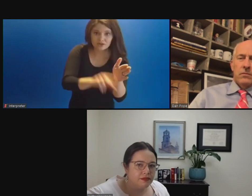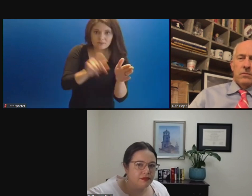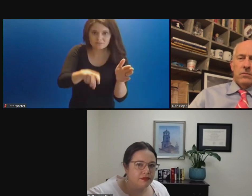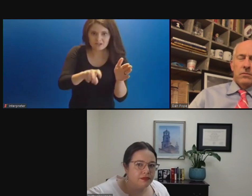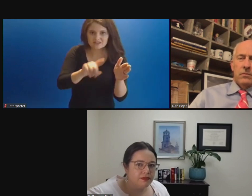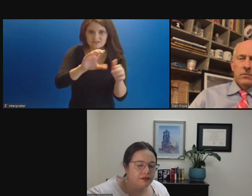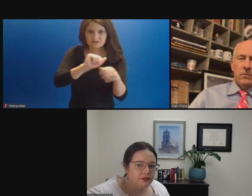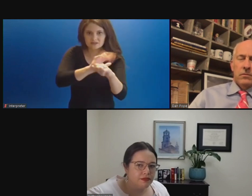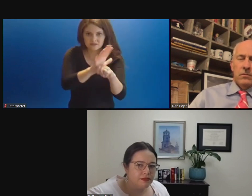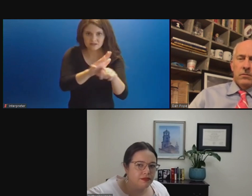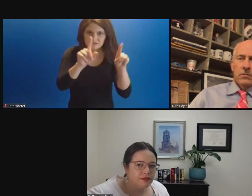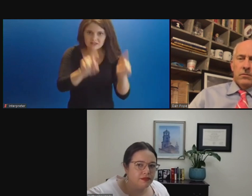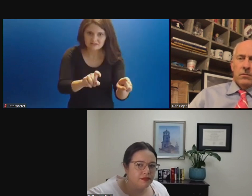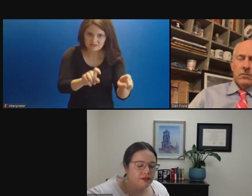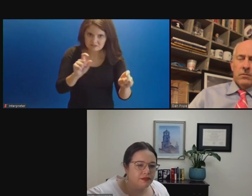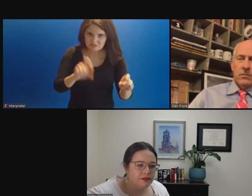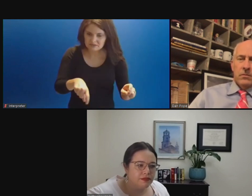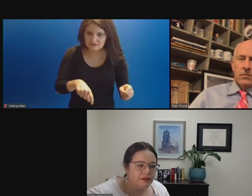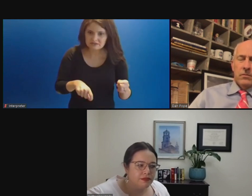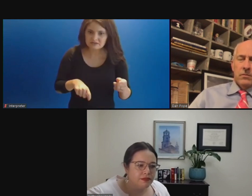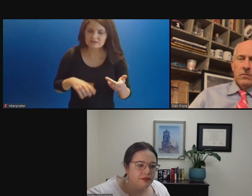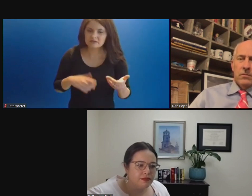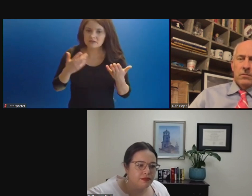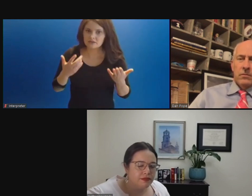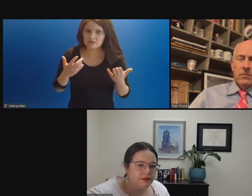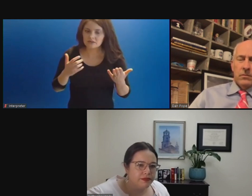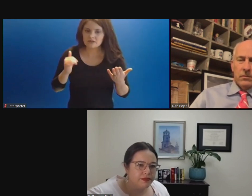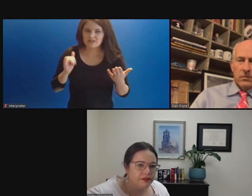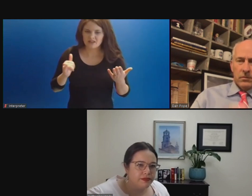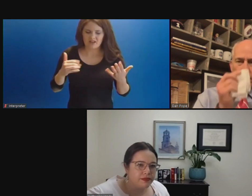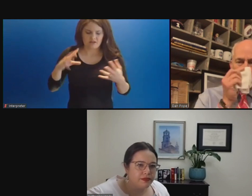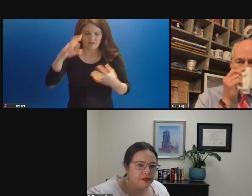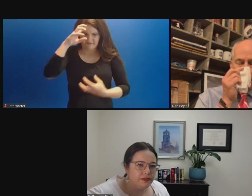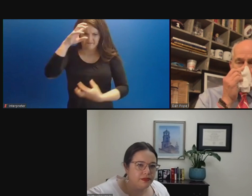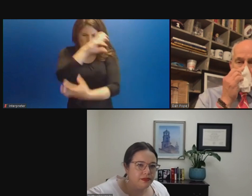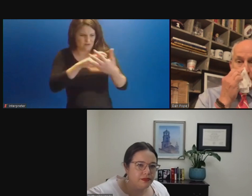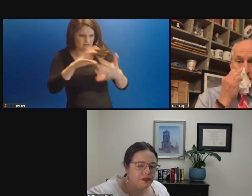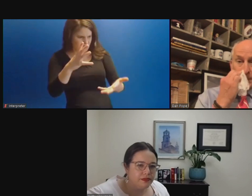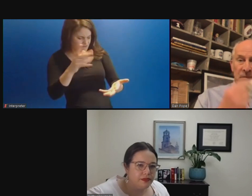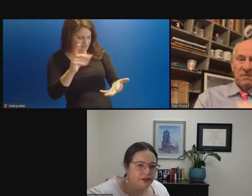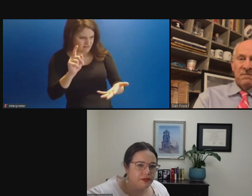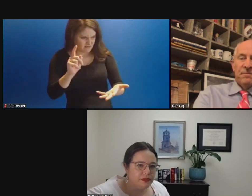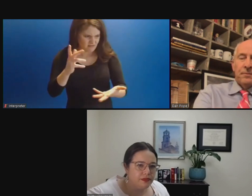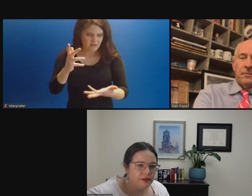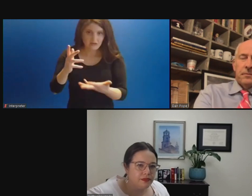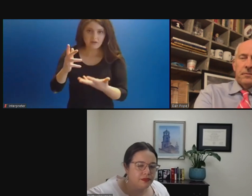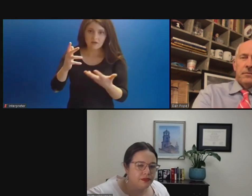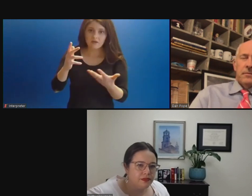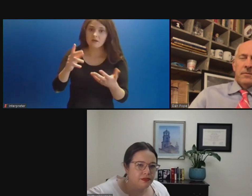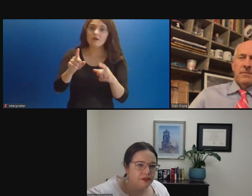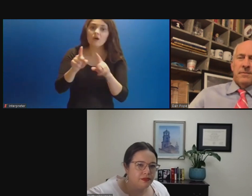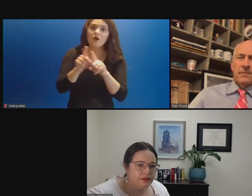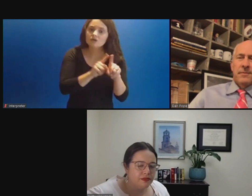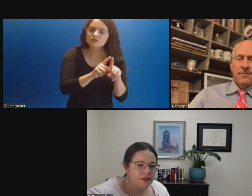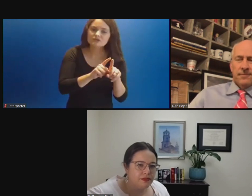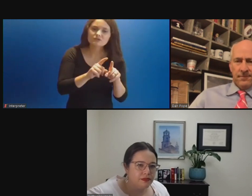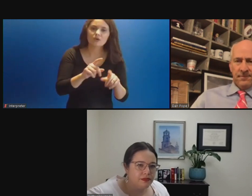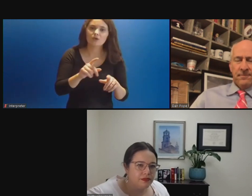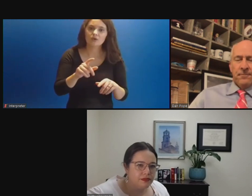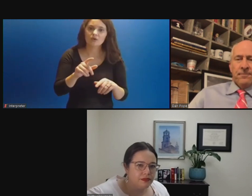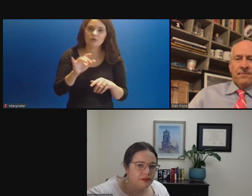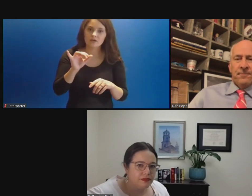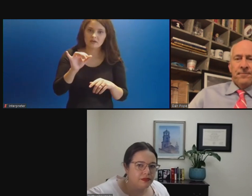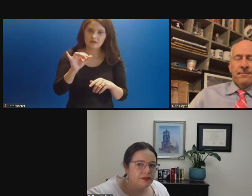COVID testing. So that was very confusing for them. And it's also, not a practice of